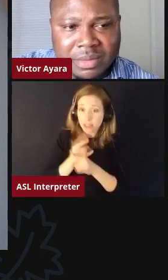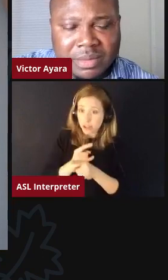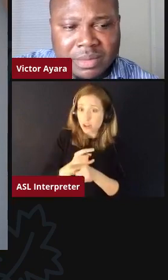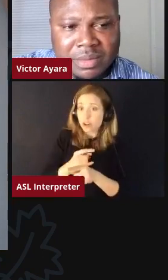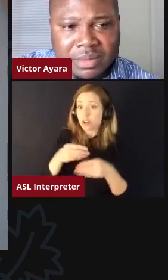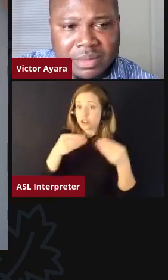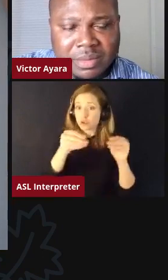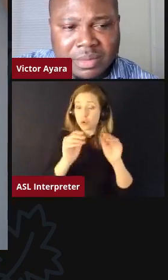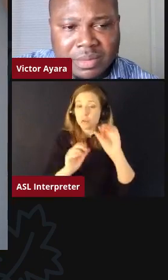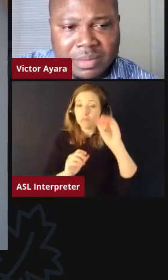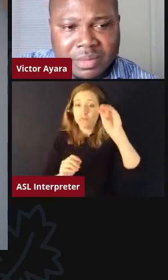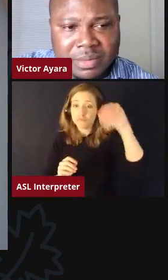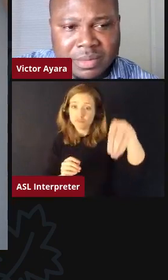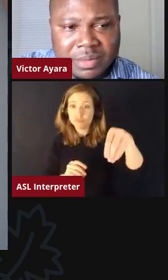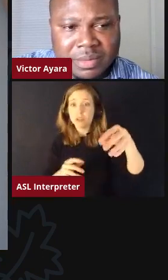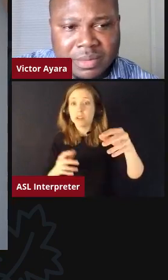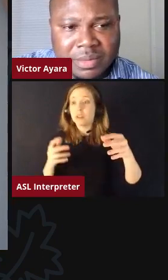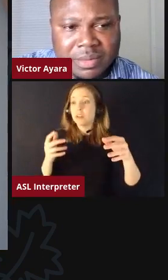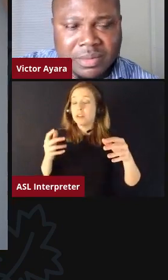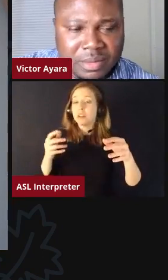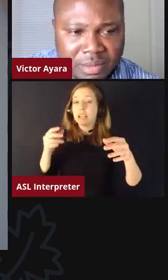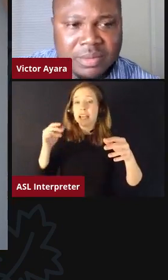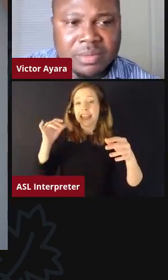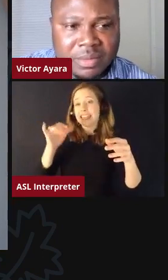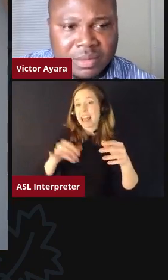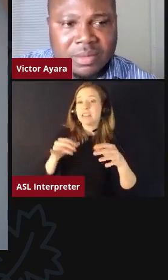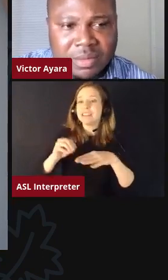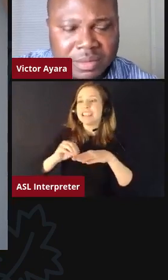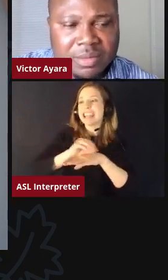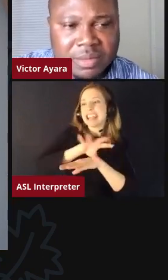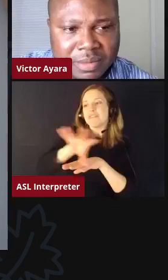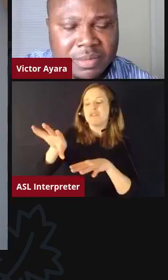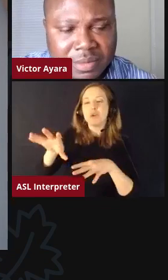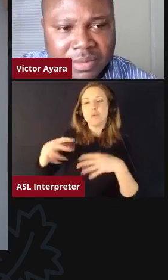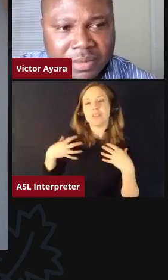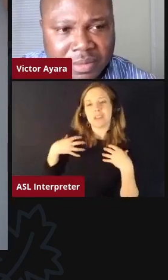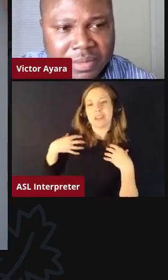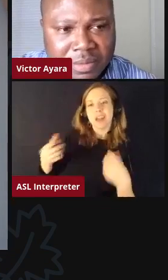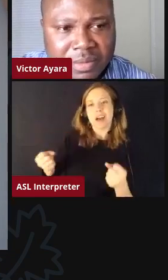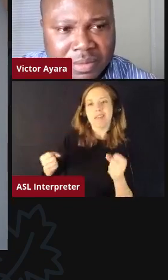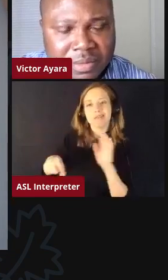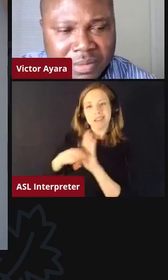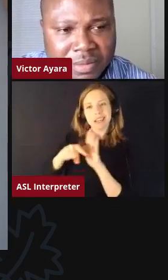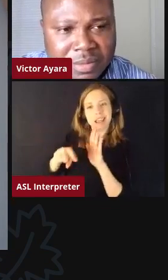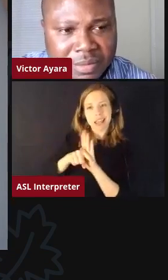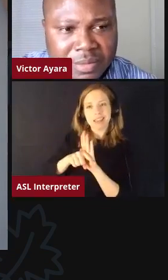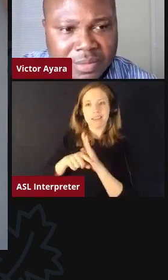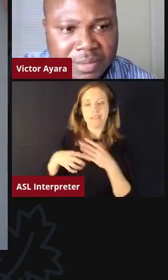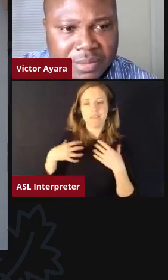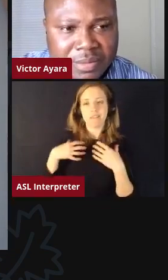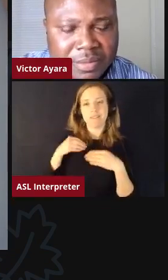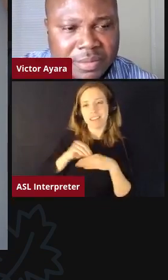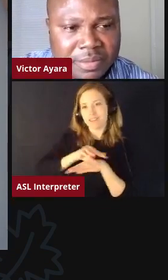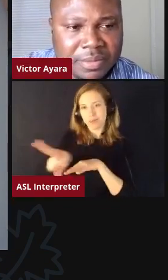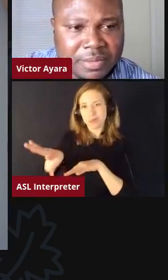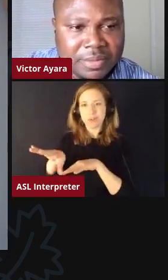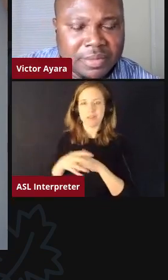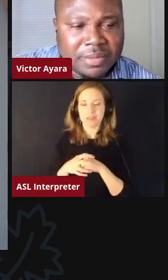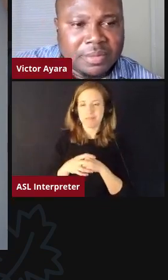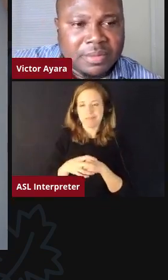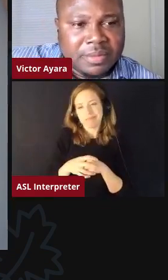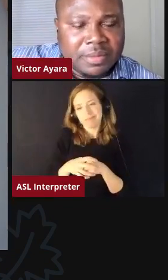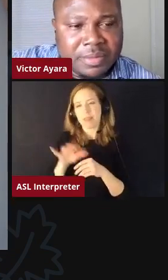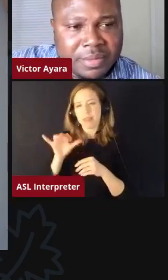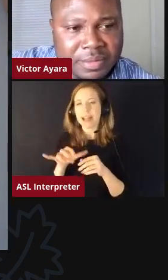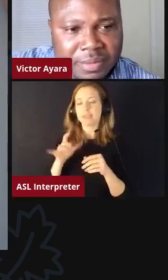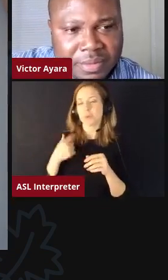it's not going to make it a healthy environment for these people. But, and then that really is then the next thing is what's the change? Is this change